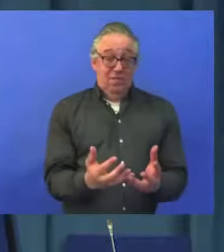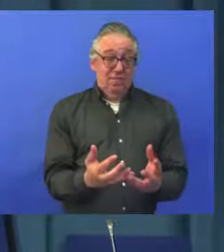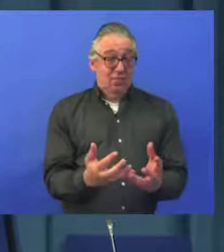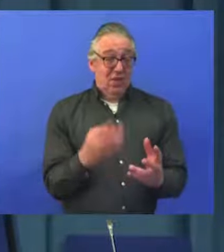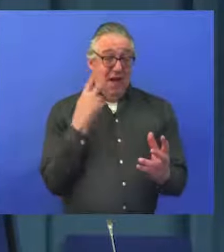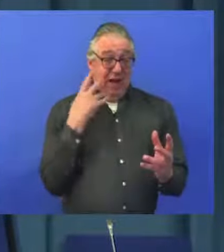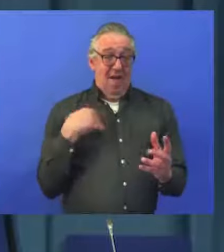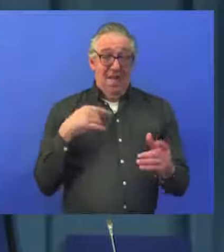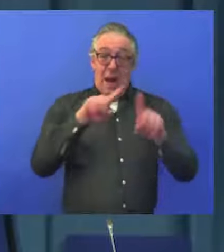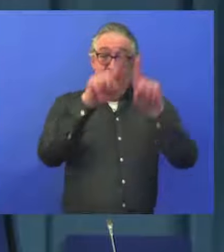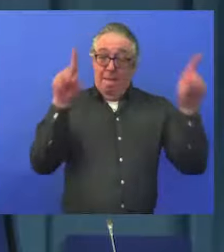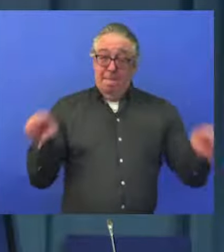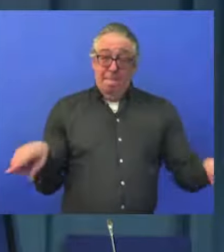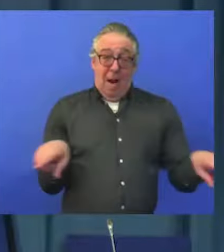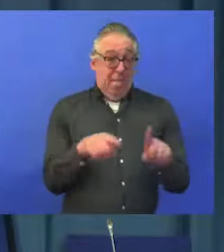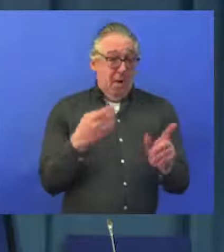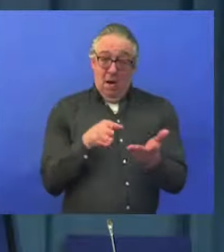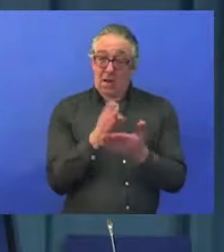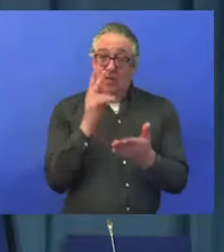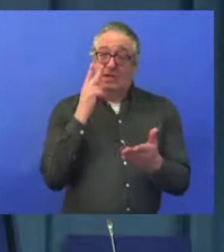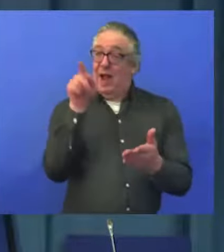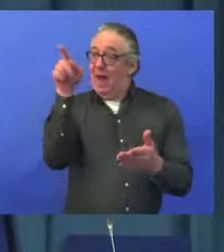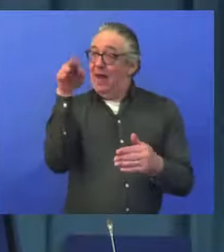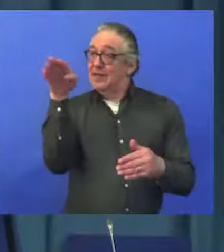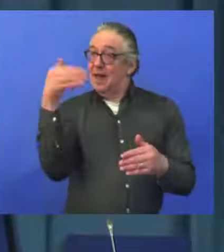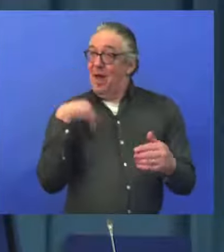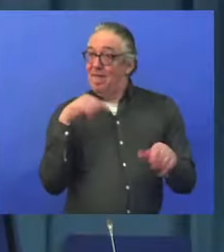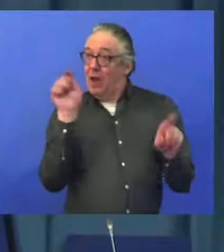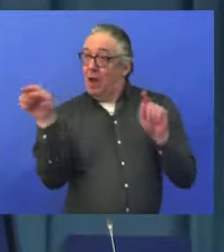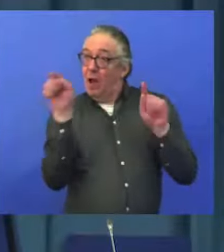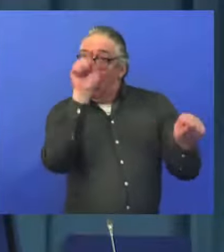this together and that we have an impact together. So go to